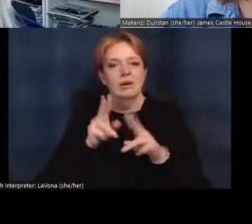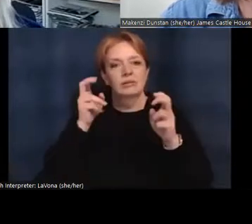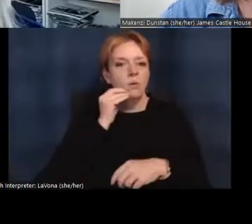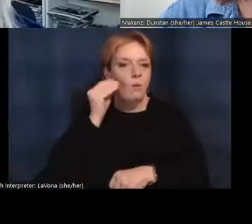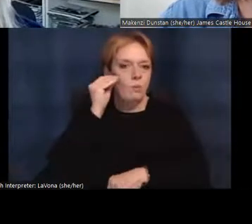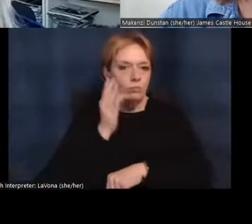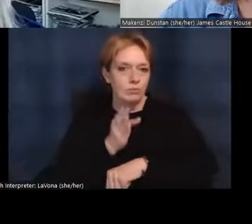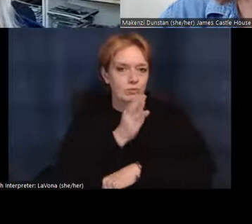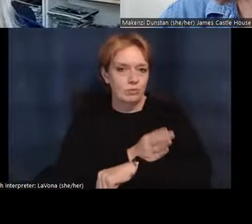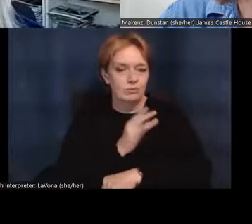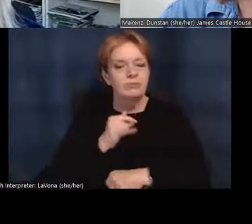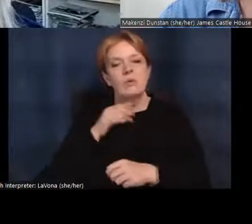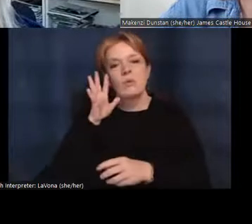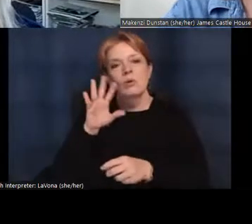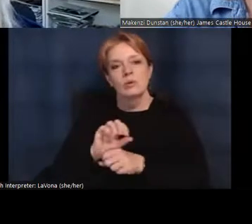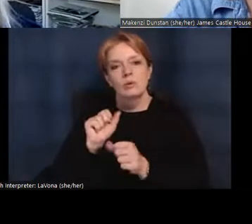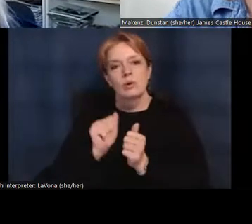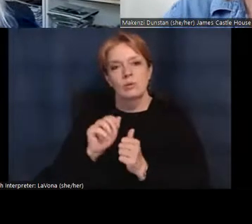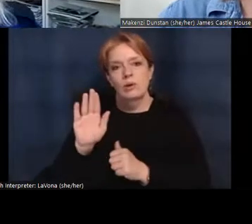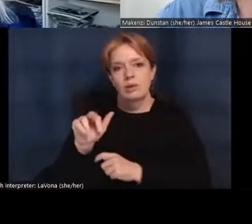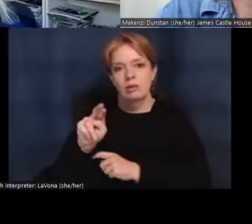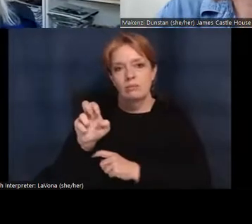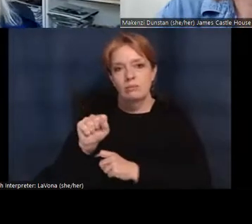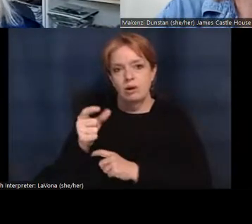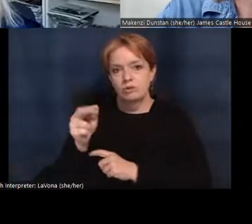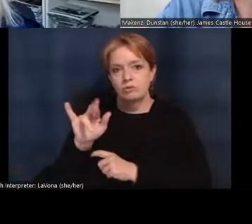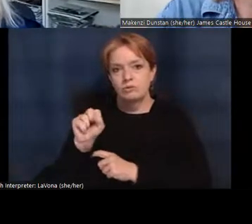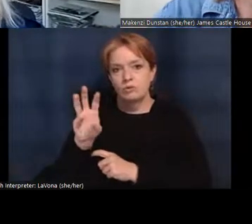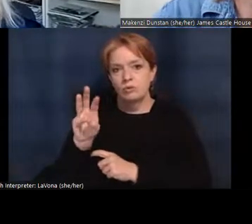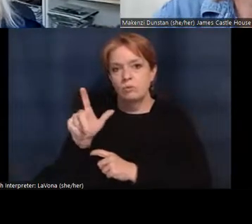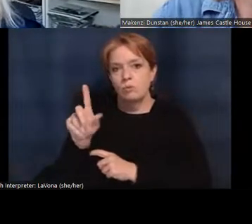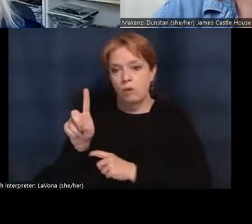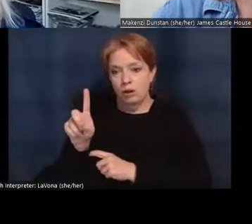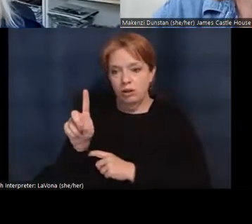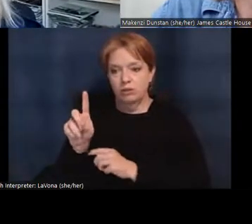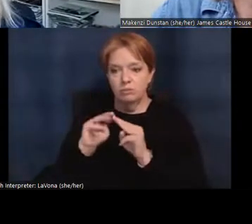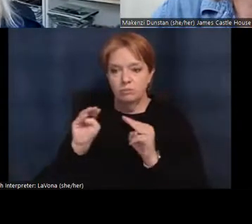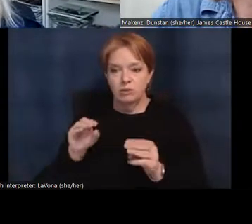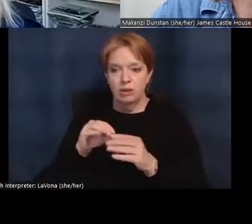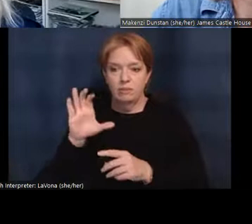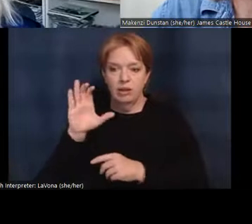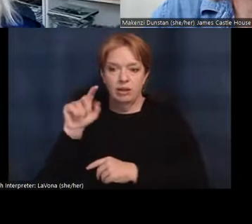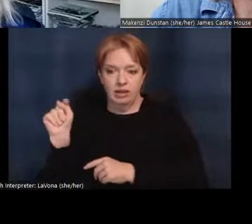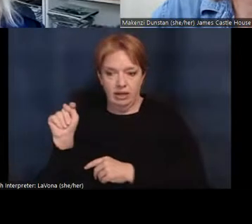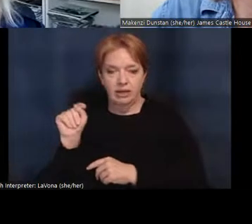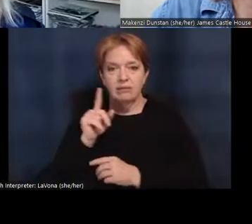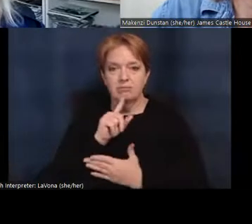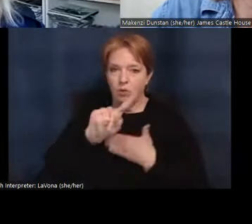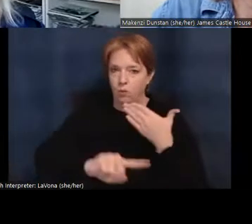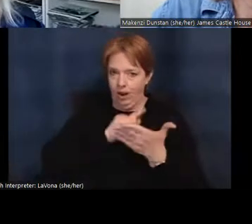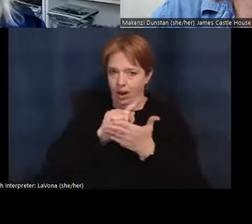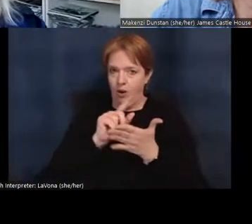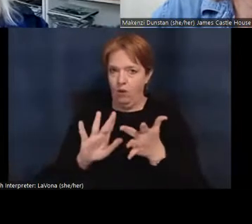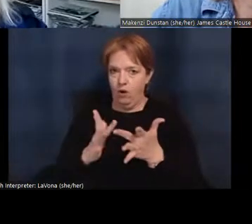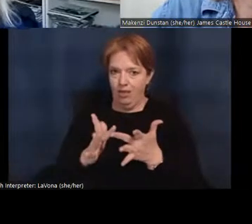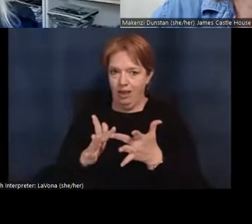the Florence Griswold Museum in Old Lyme, Connecticut. This is virtual live stream, 1 hour online, which